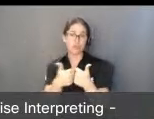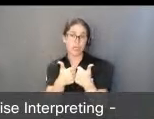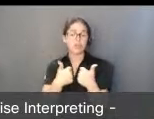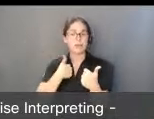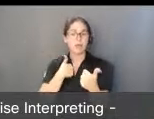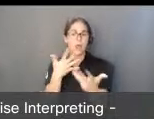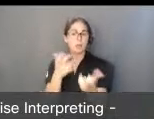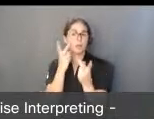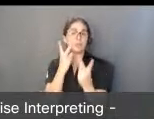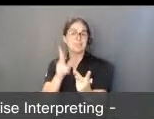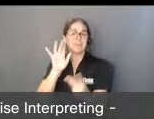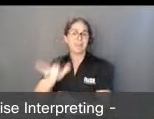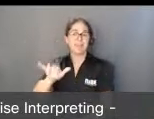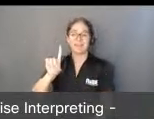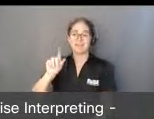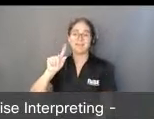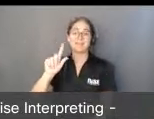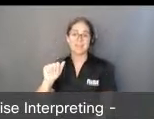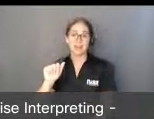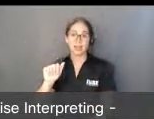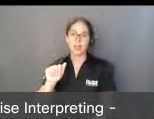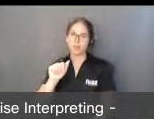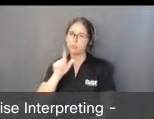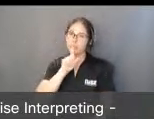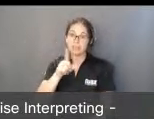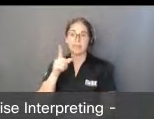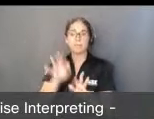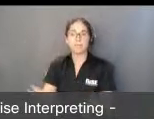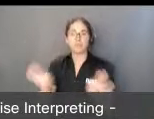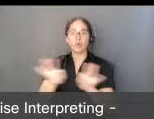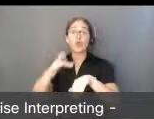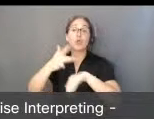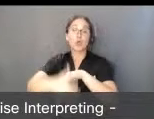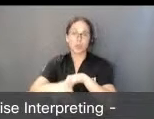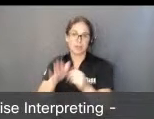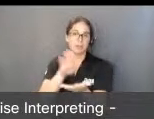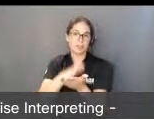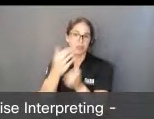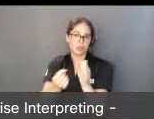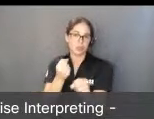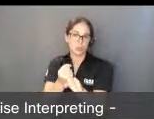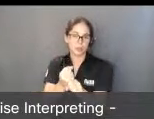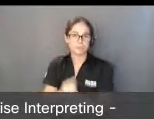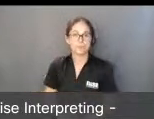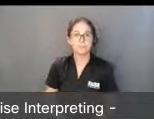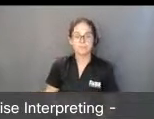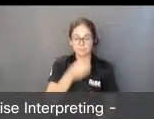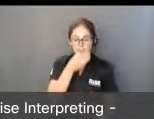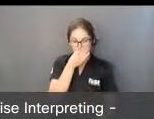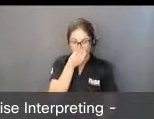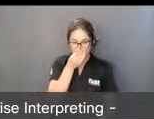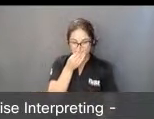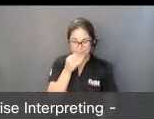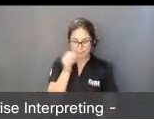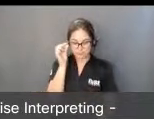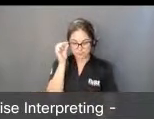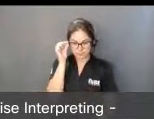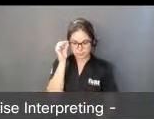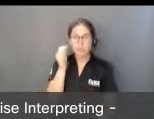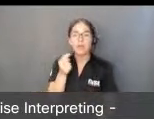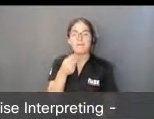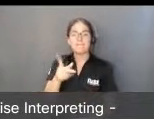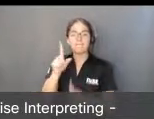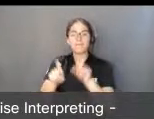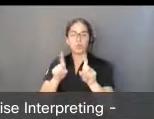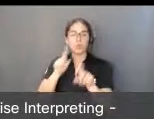interested in seeing that on a pretty regular basis, especially early on. Okay, thank you. A couple of questions for business, related business